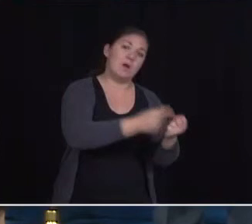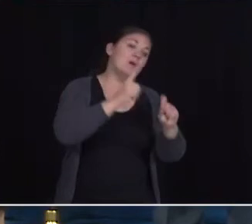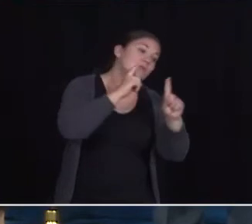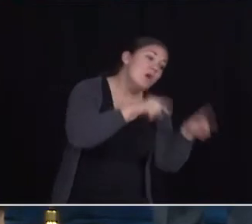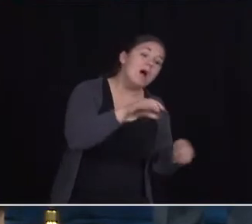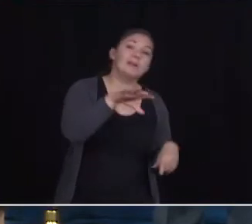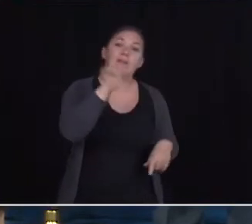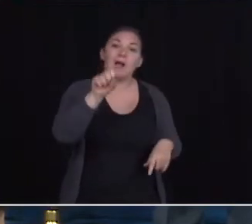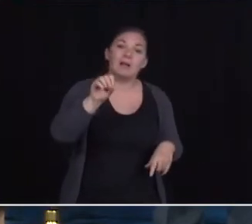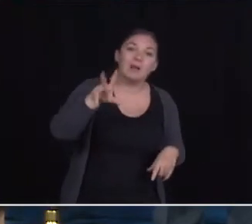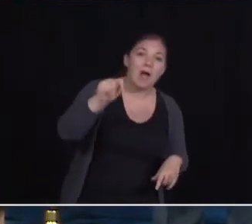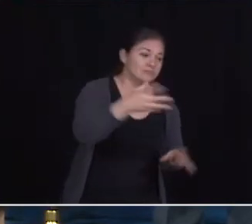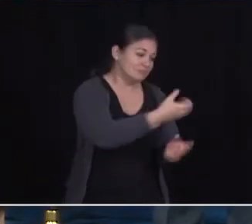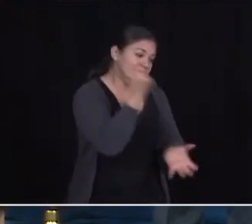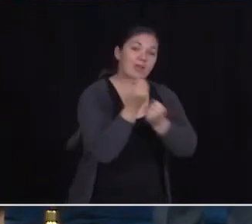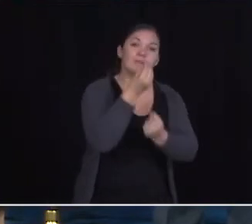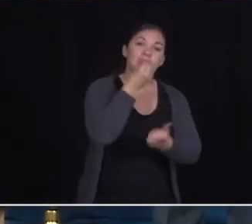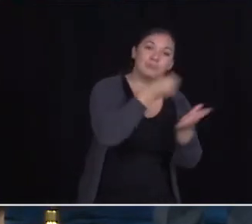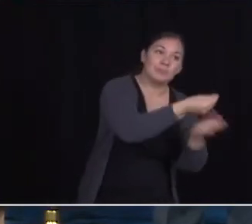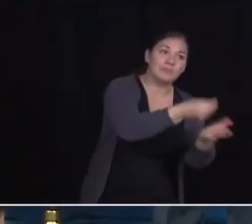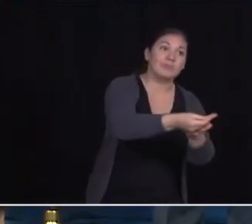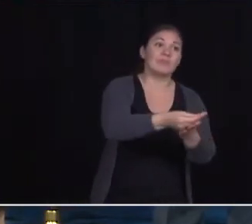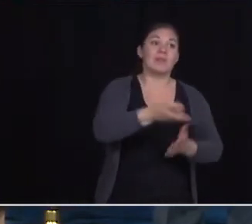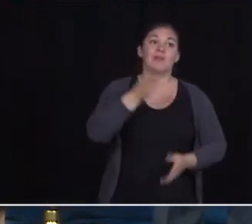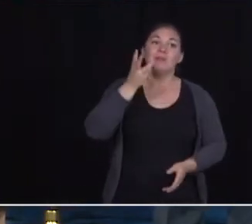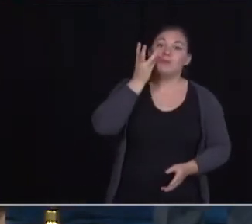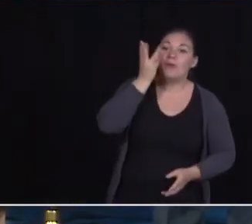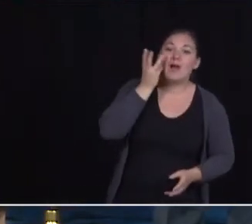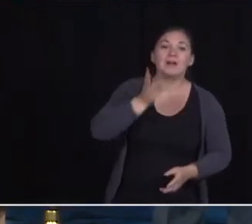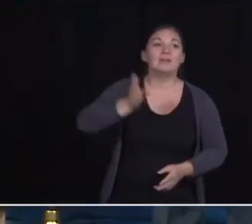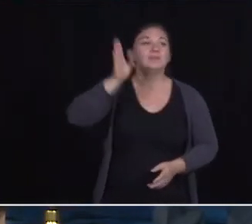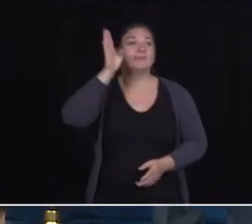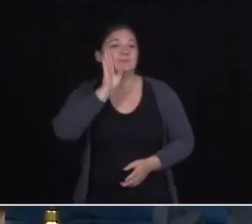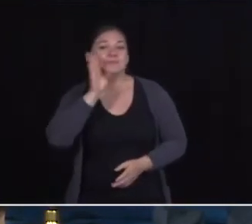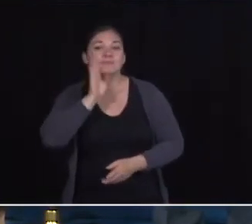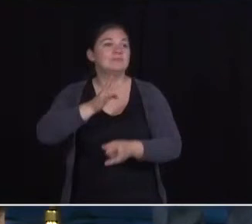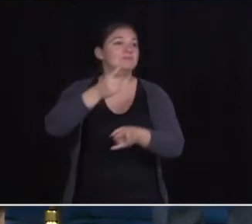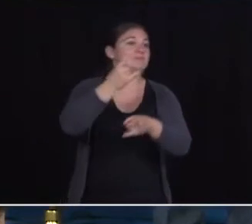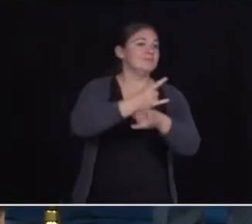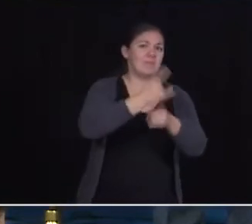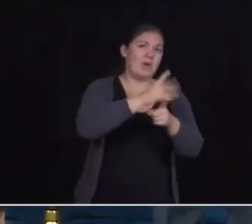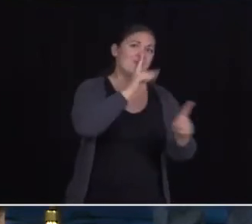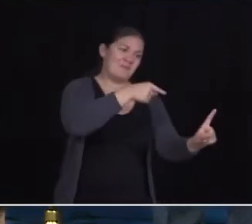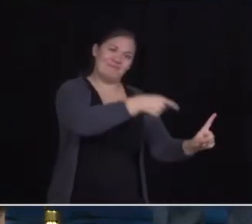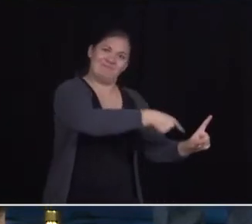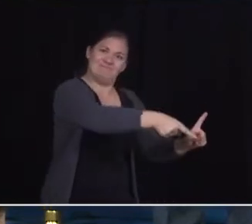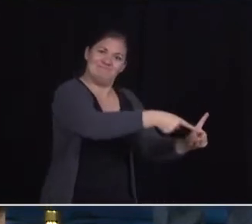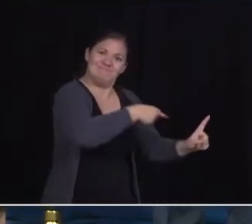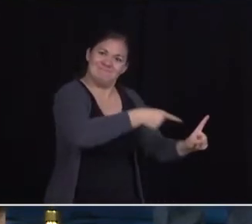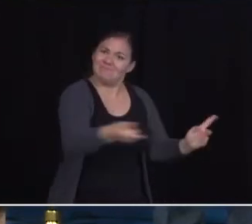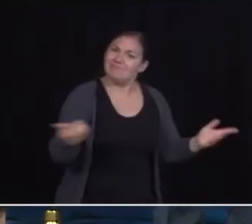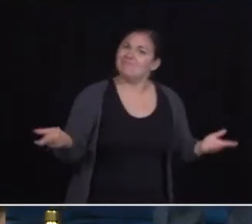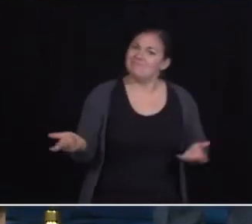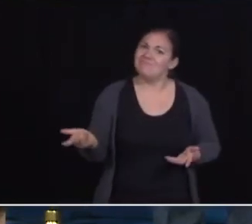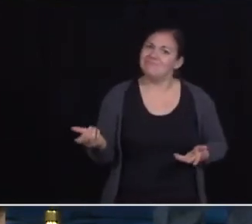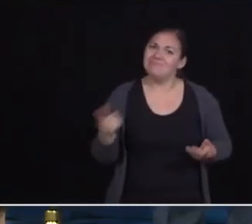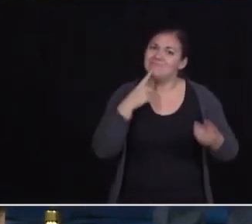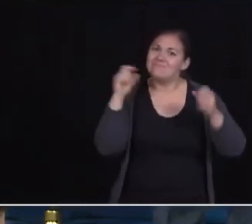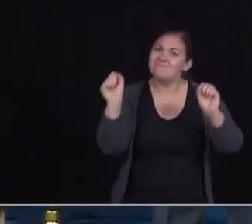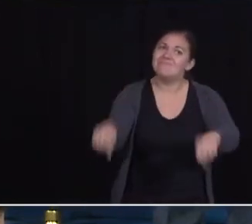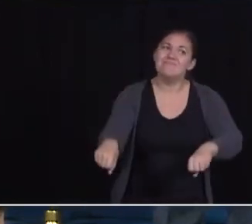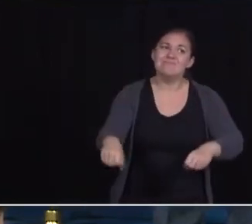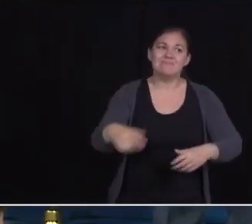beer, and spirits as well. I've asked the finance minister to pull out all stops to support these people. And we will